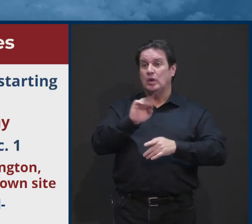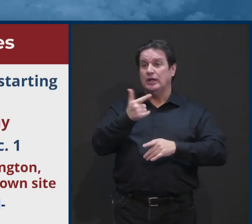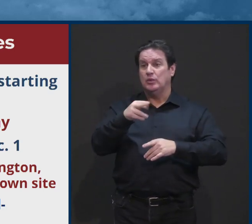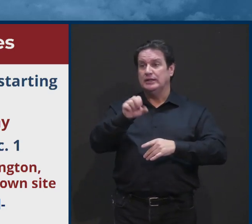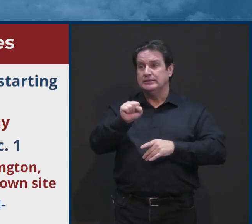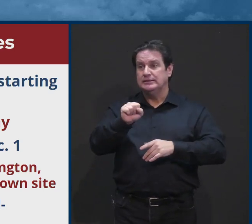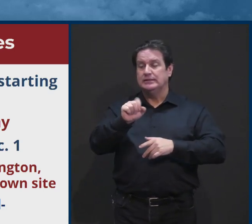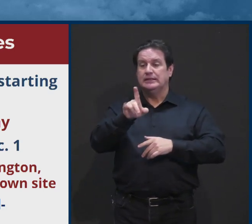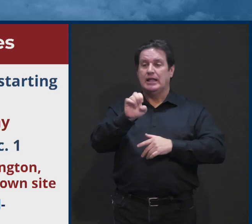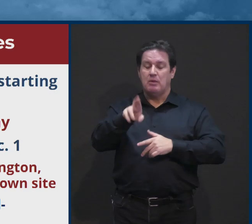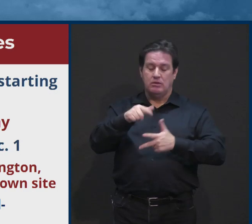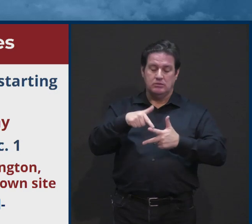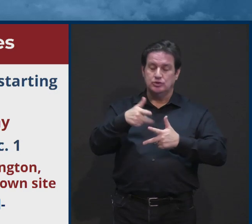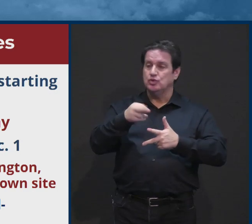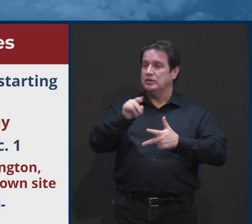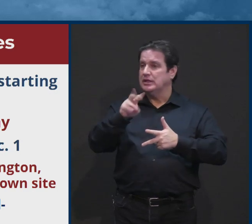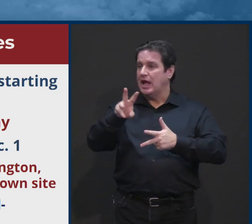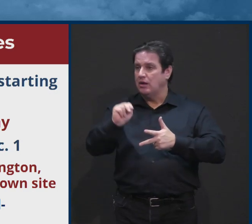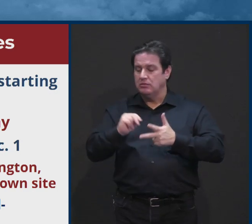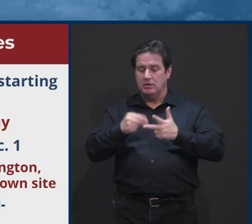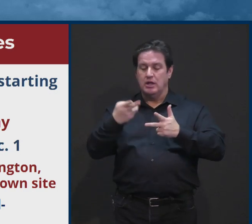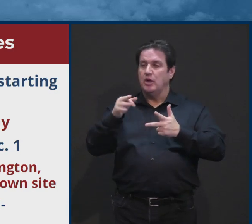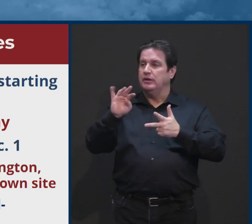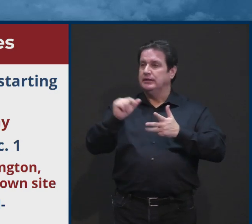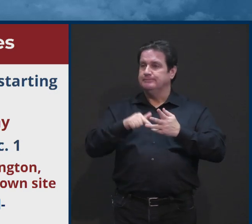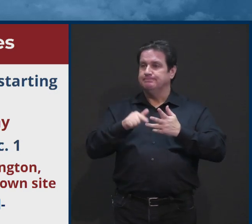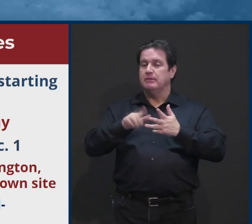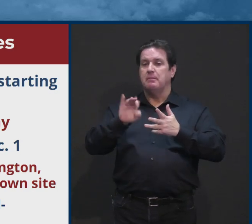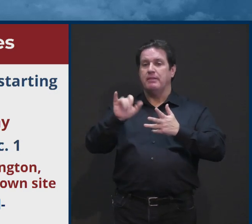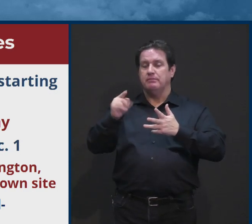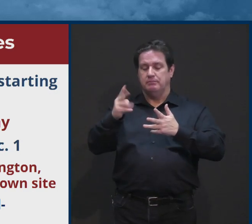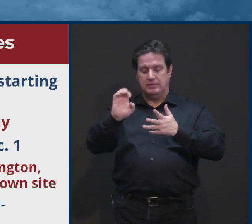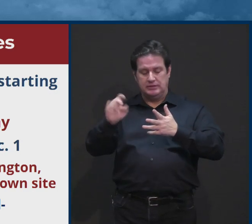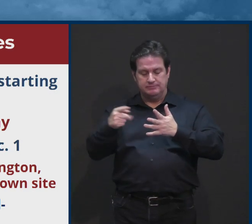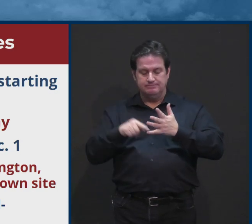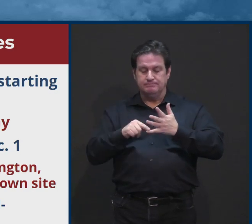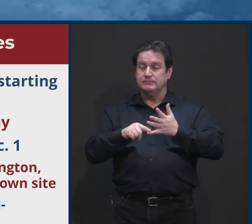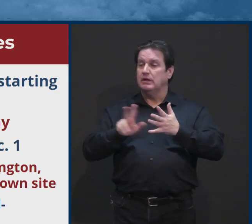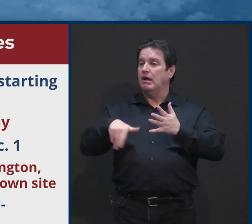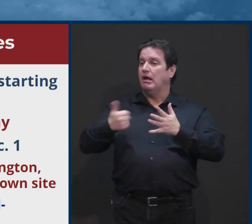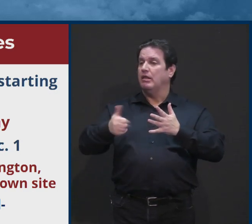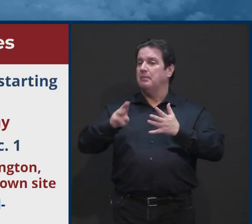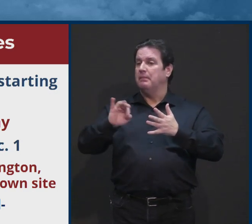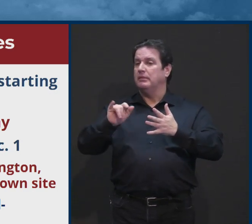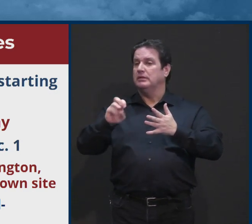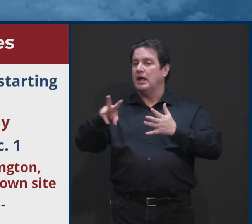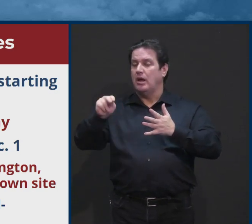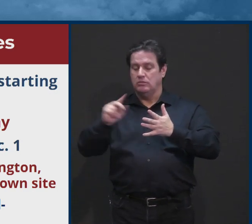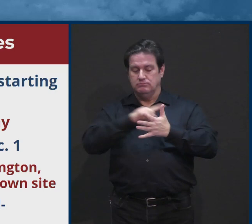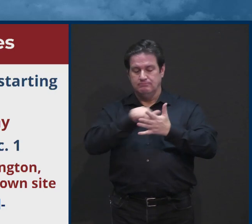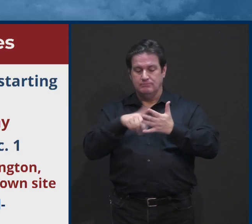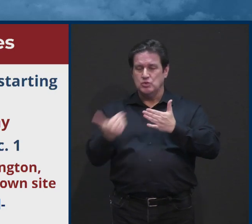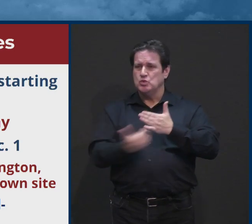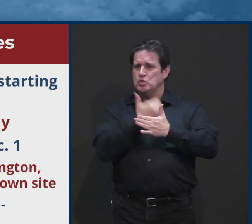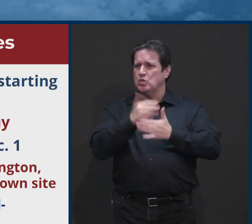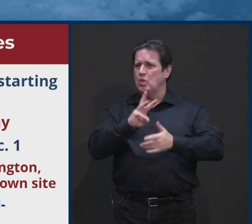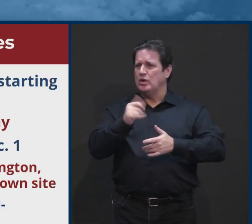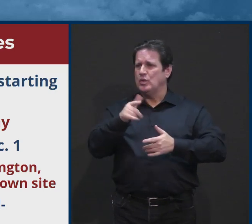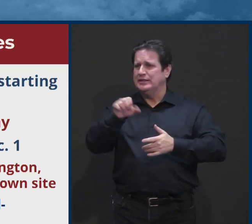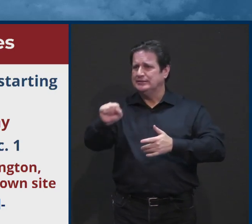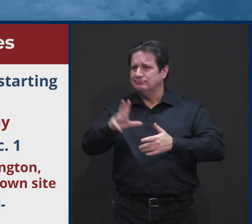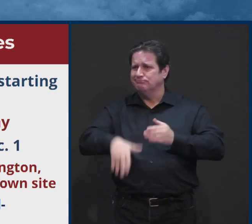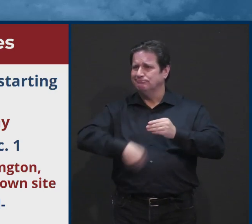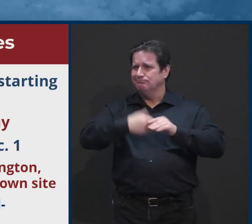Delmar, Georgetown, Harrington, Bethany Beach, and a second Middletown site, which has been the busiest to date. And then we're